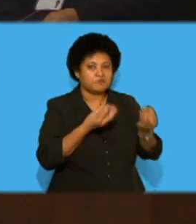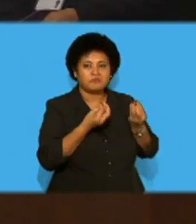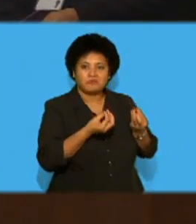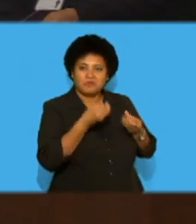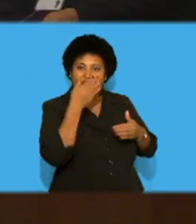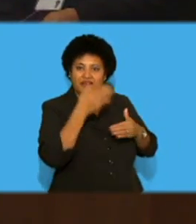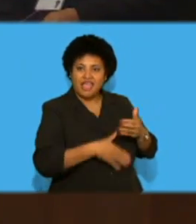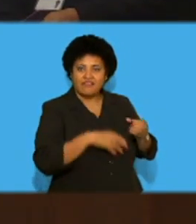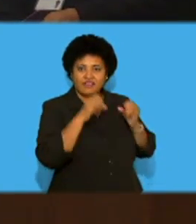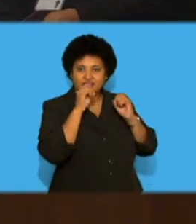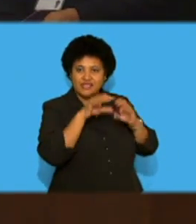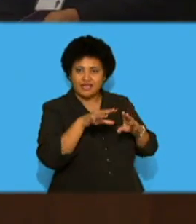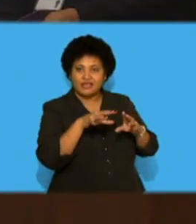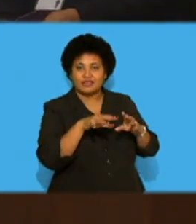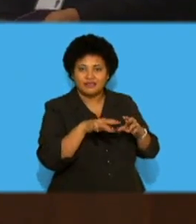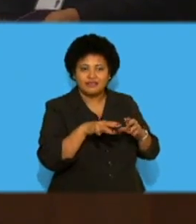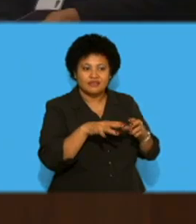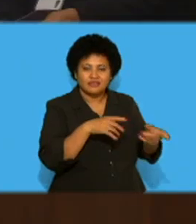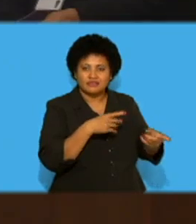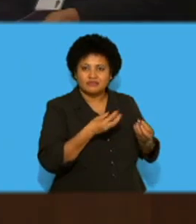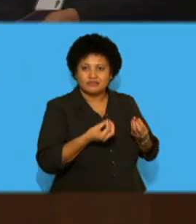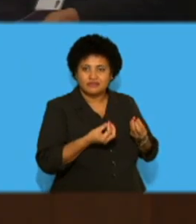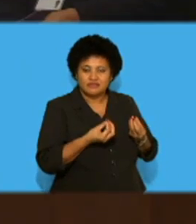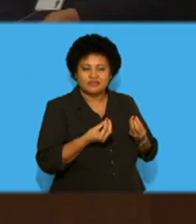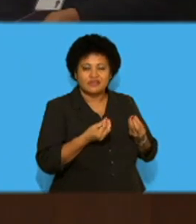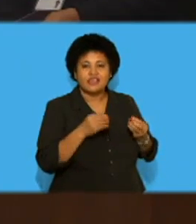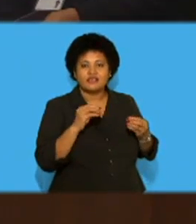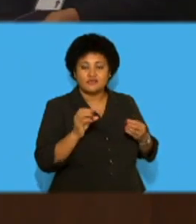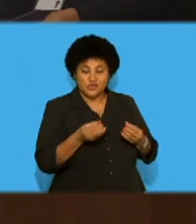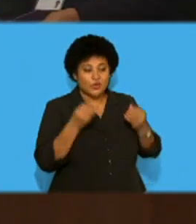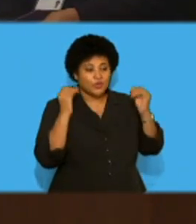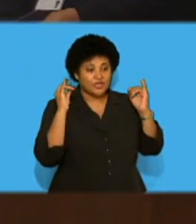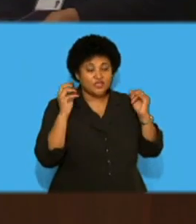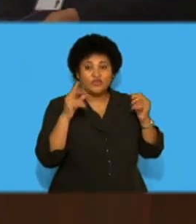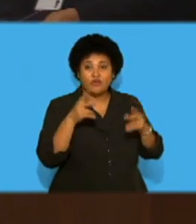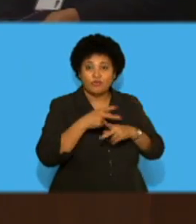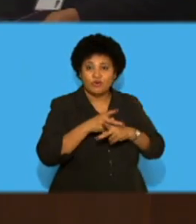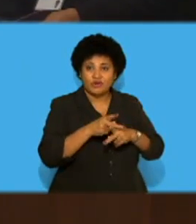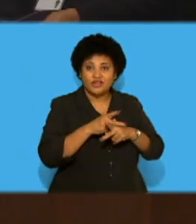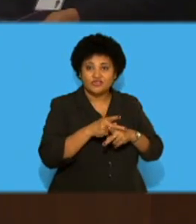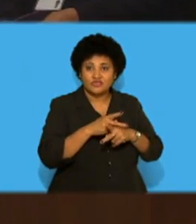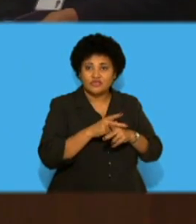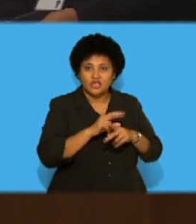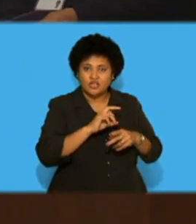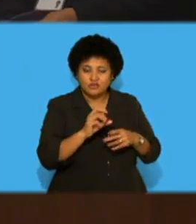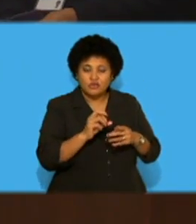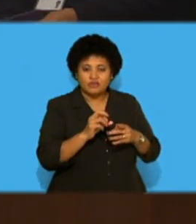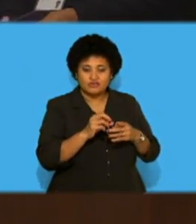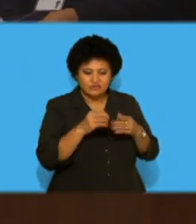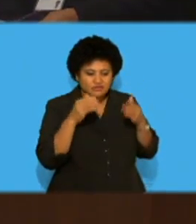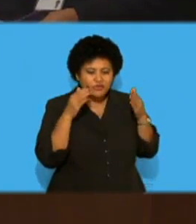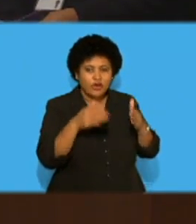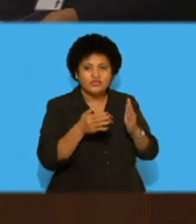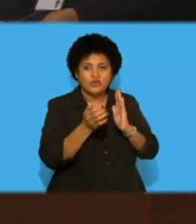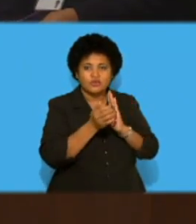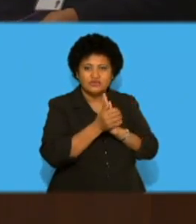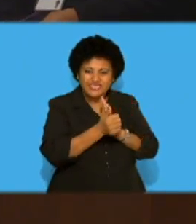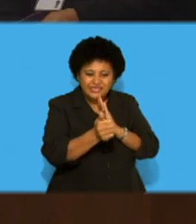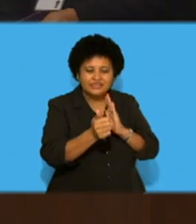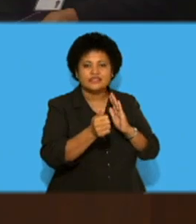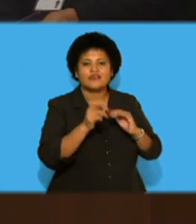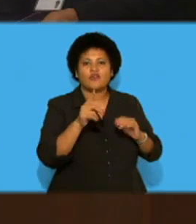that. Madam Speaker, the issue of production is not only about the competency of a